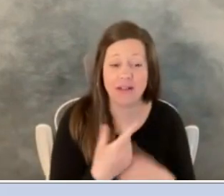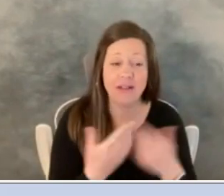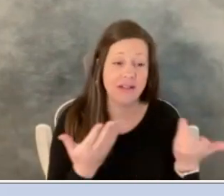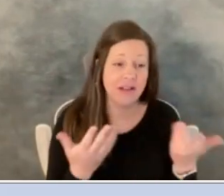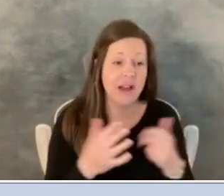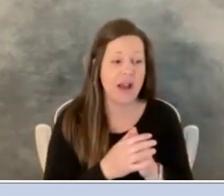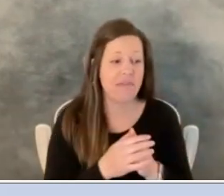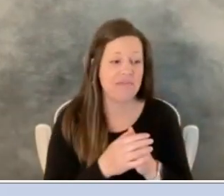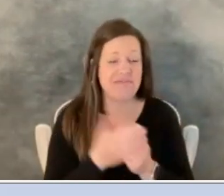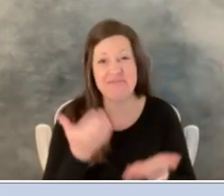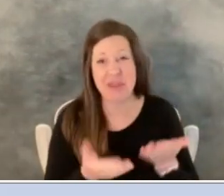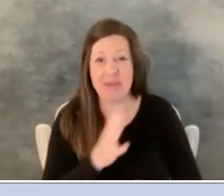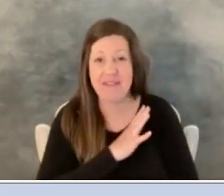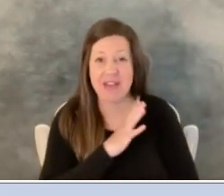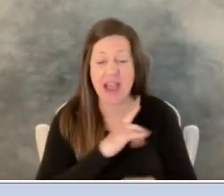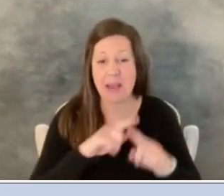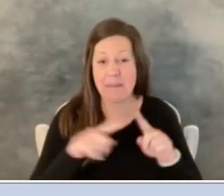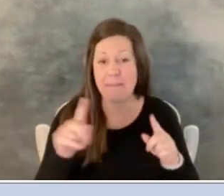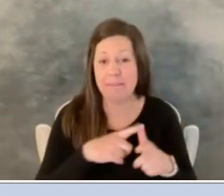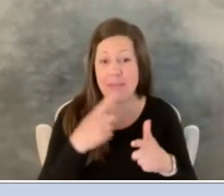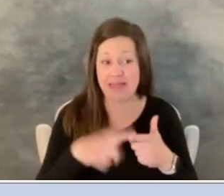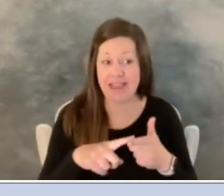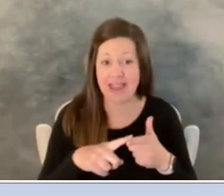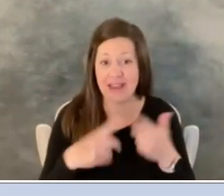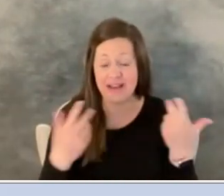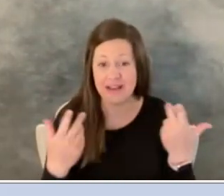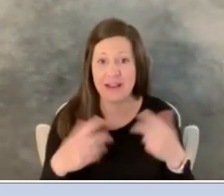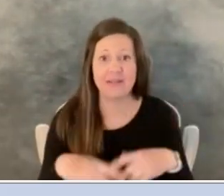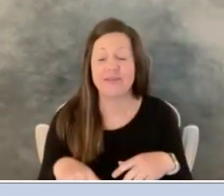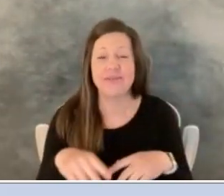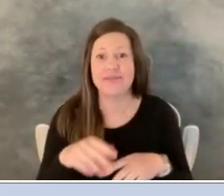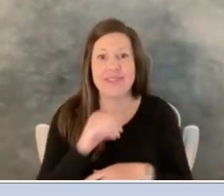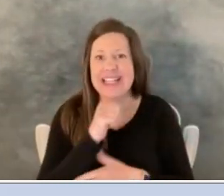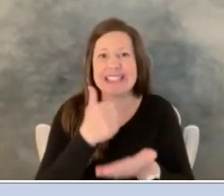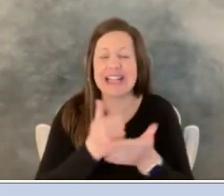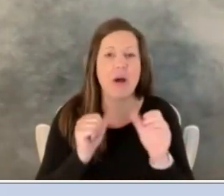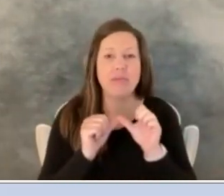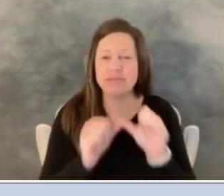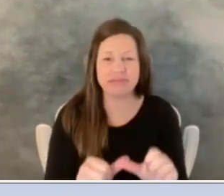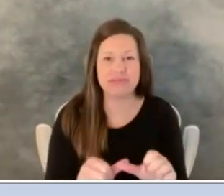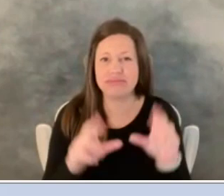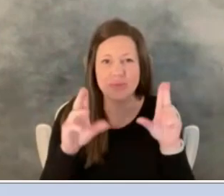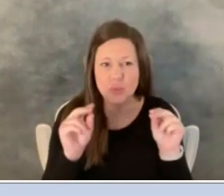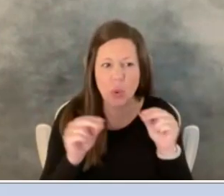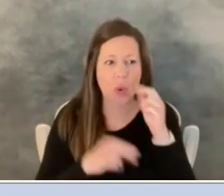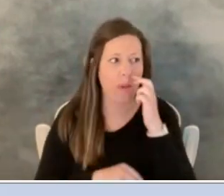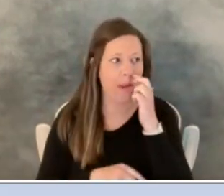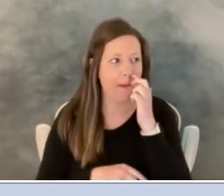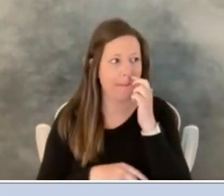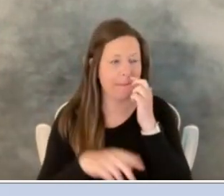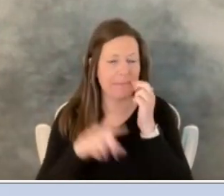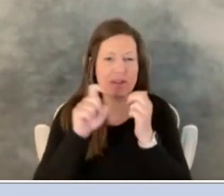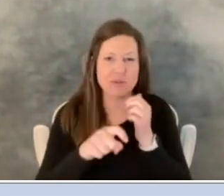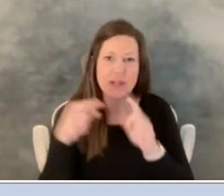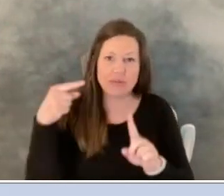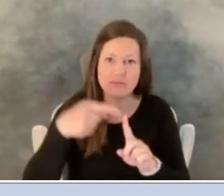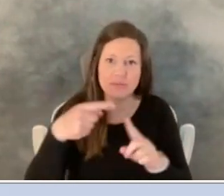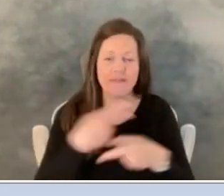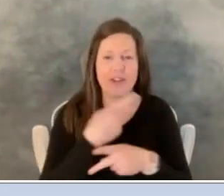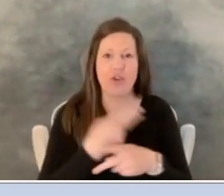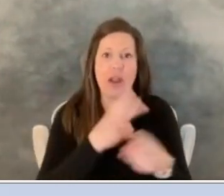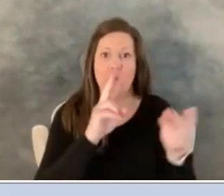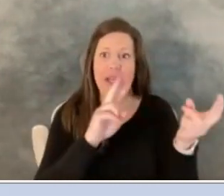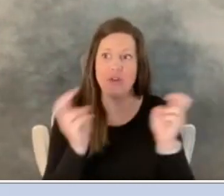be fine, but then it cannot work as a chronic sleep aid, because we always have to look at the underlying sleep situation and what is causing